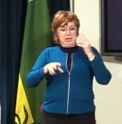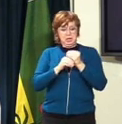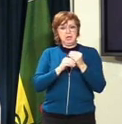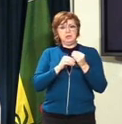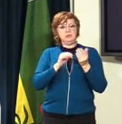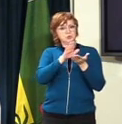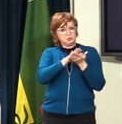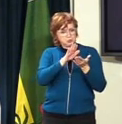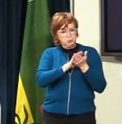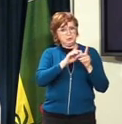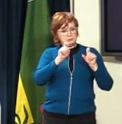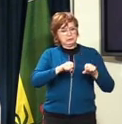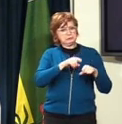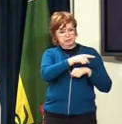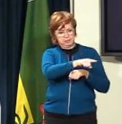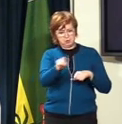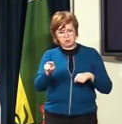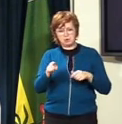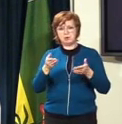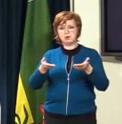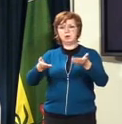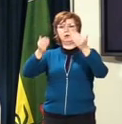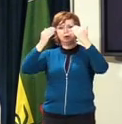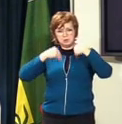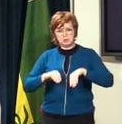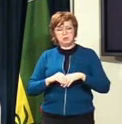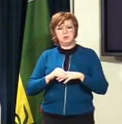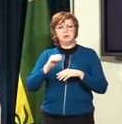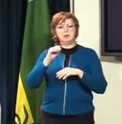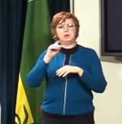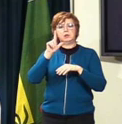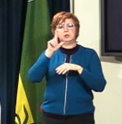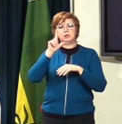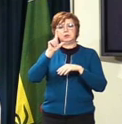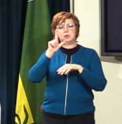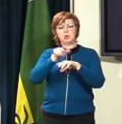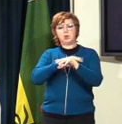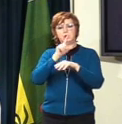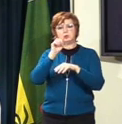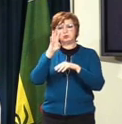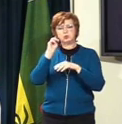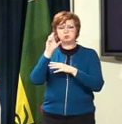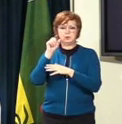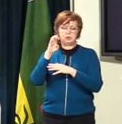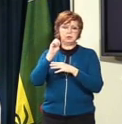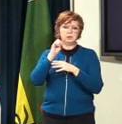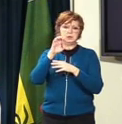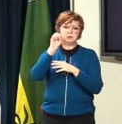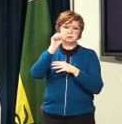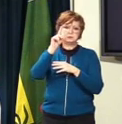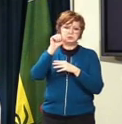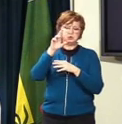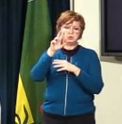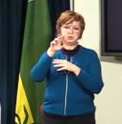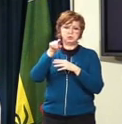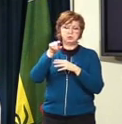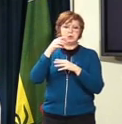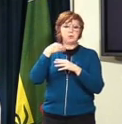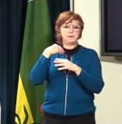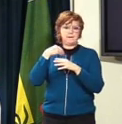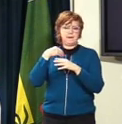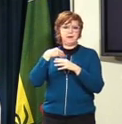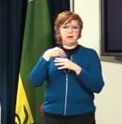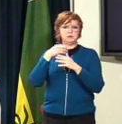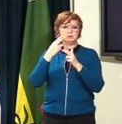one of the things that we're doing, and it's for long-term care, we've started a pilot with two of the new pieces of point-of-care equipment, the Abbott ID Now